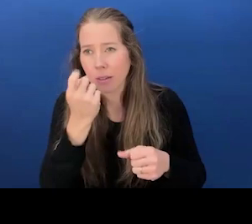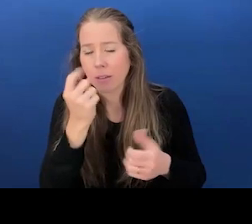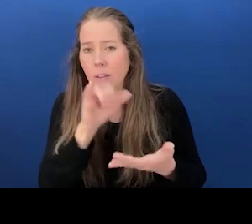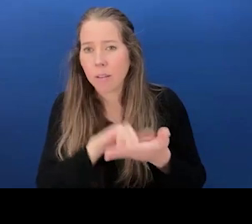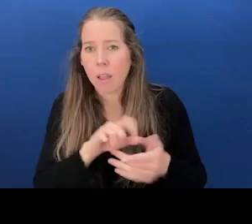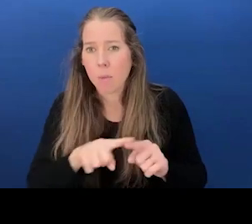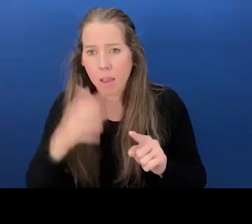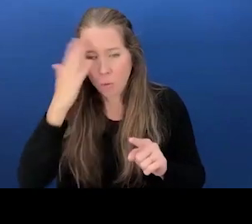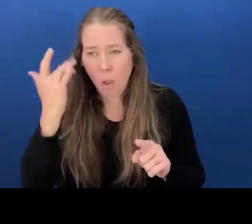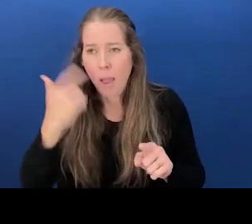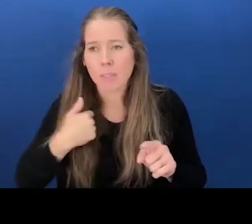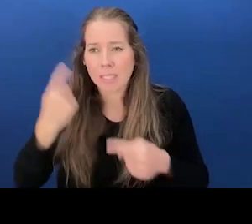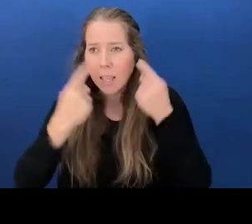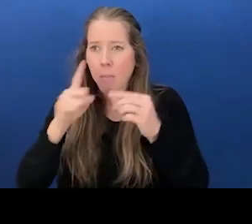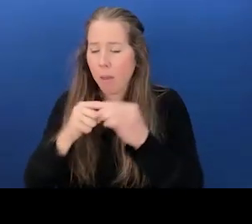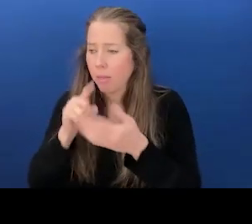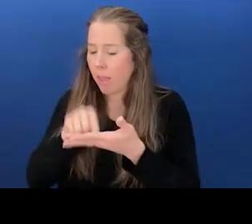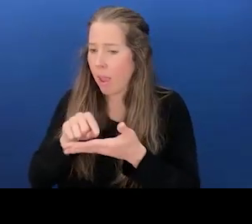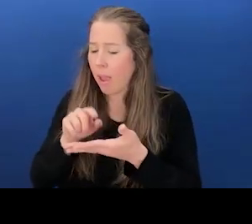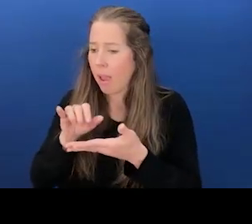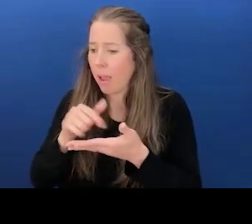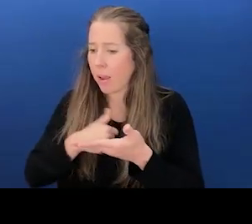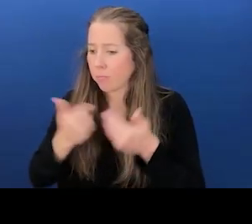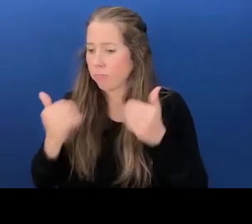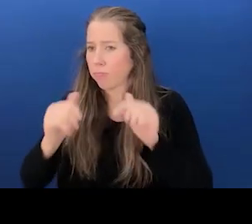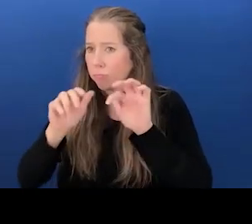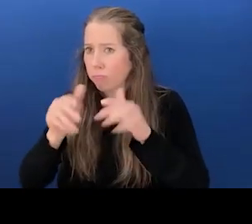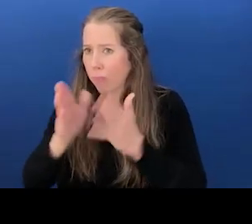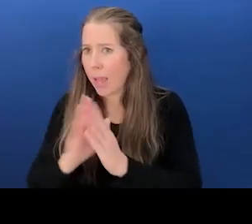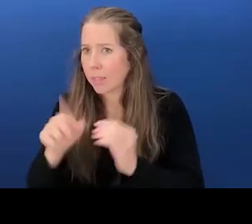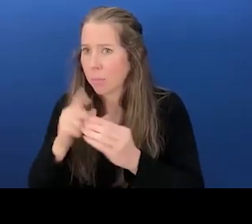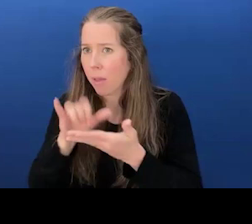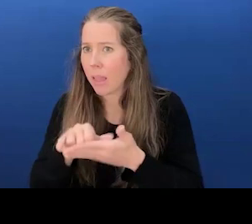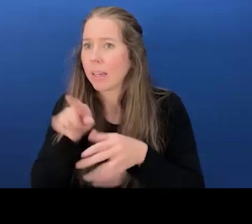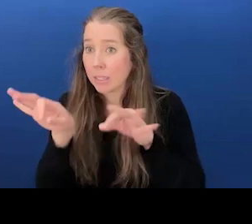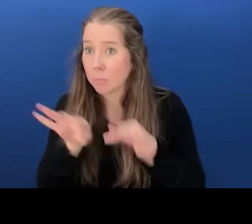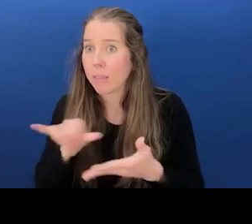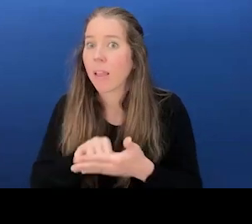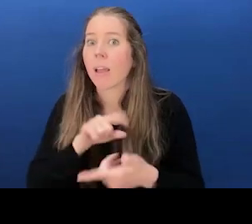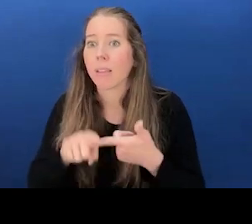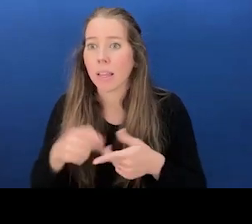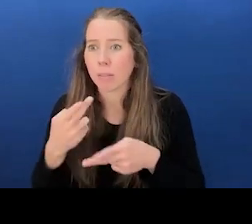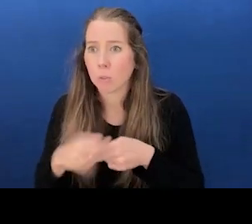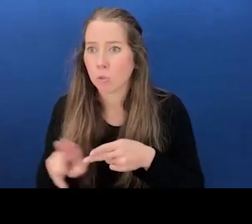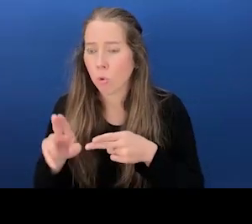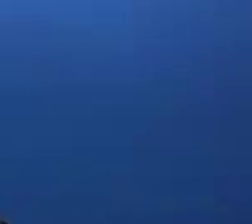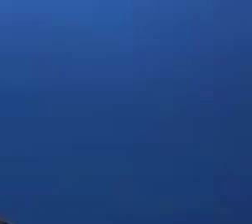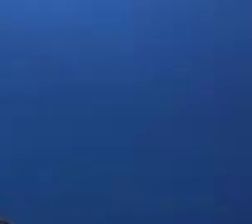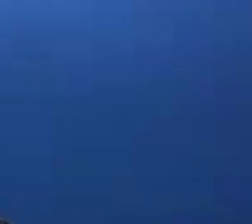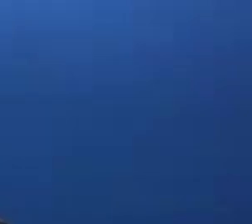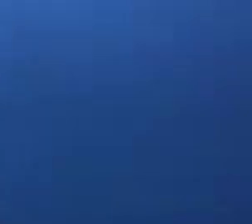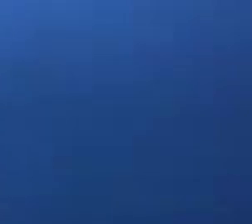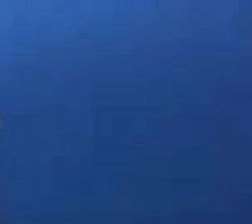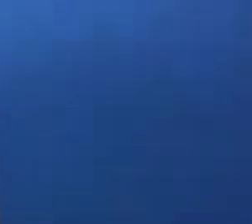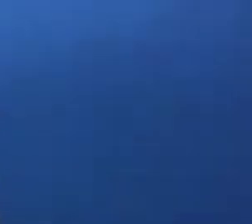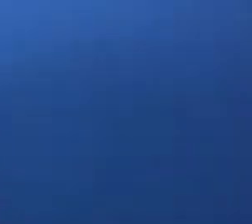it. And I asked about it. And it told me about it. Then it gave me a short chunk of code so that I